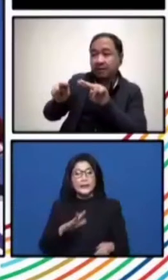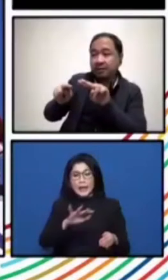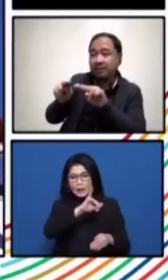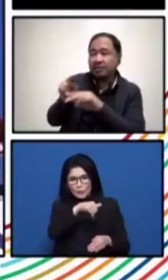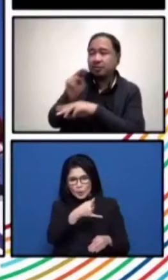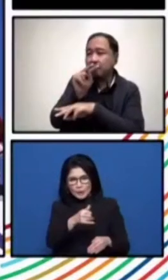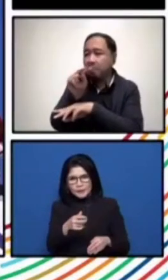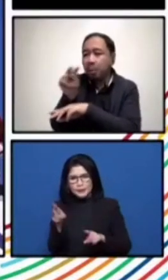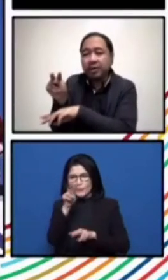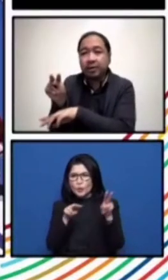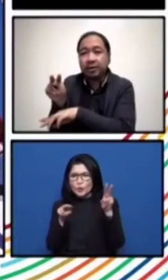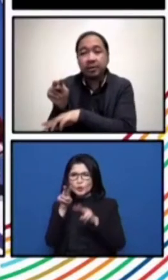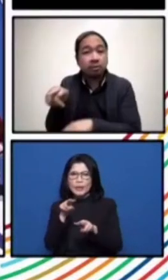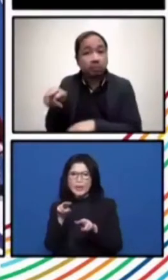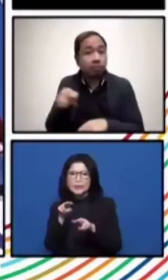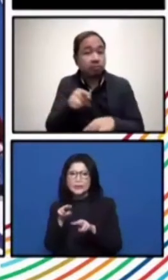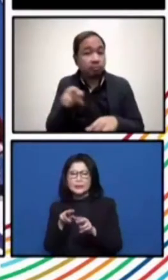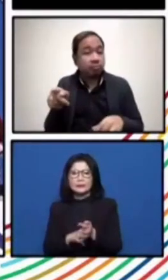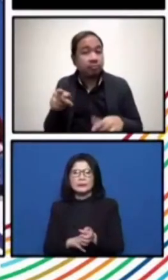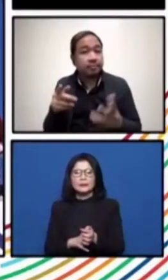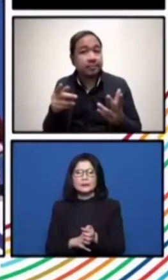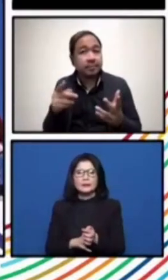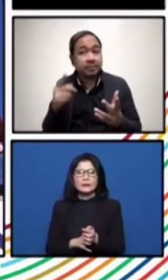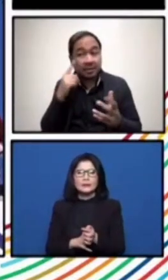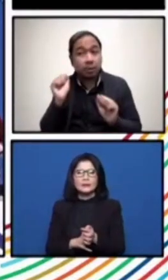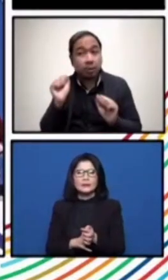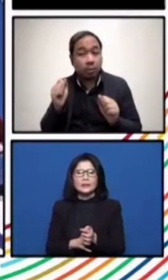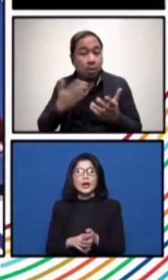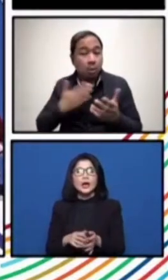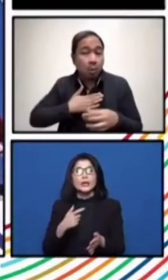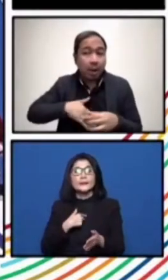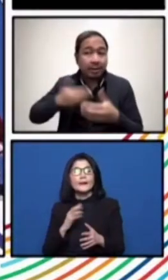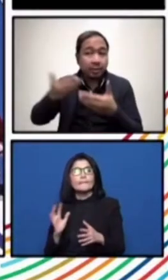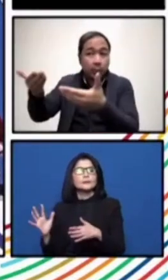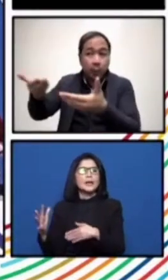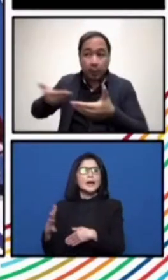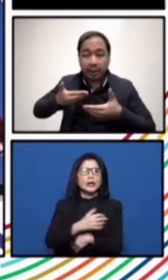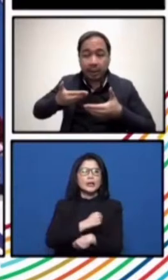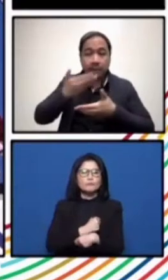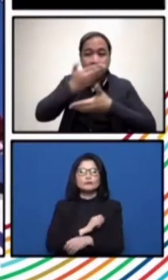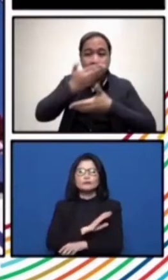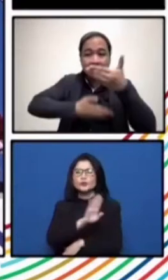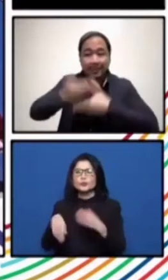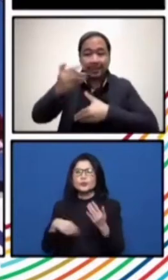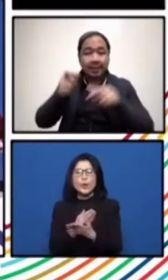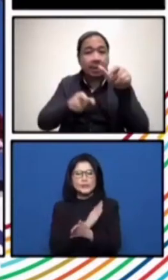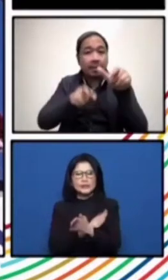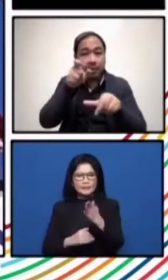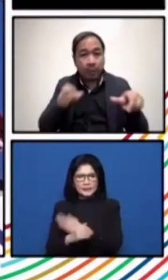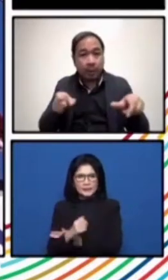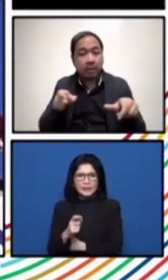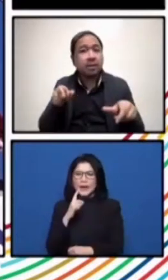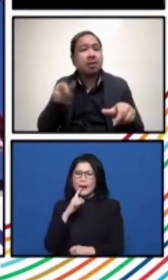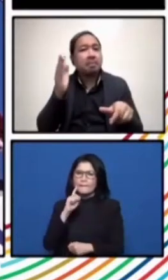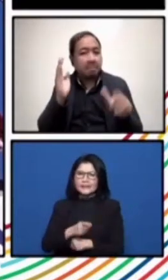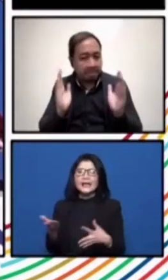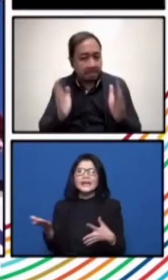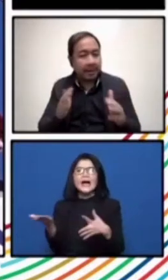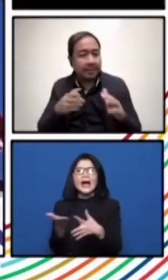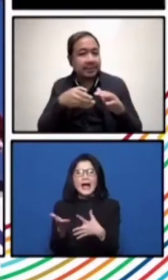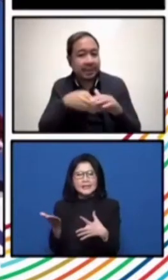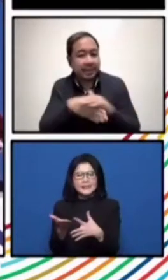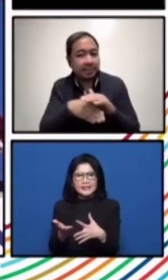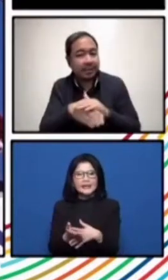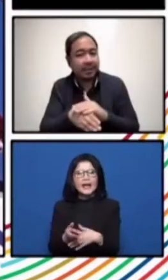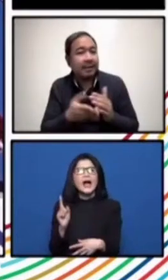to embrace people with disabilities we have to make sure that accessible access accessibilities are there I'd like